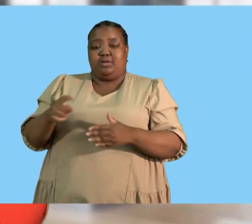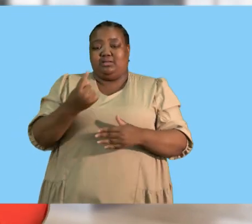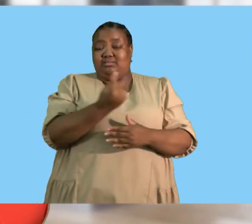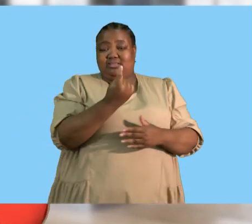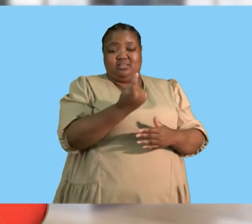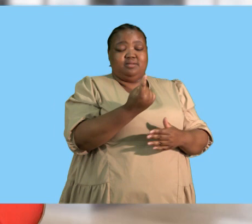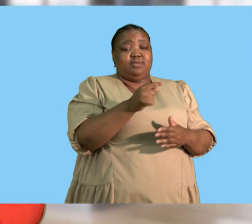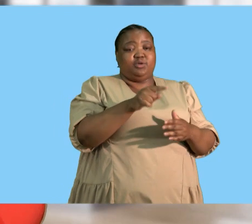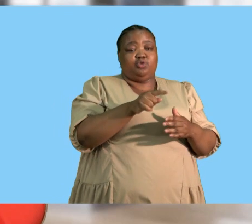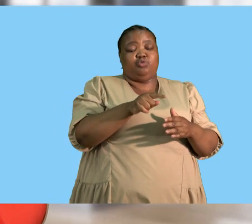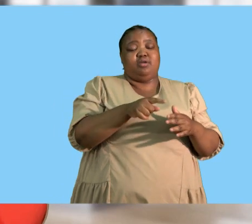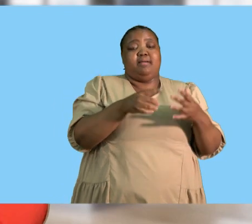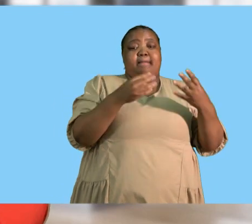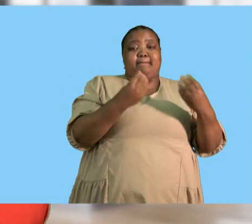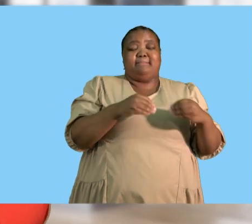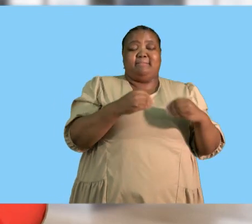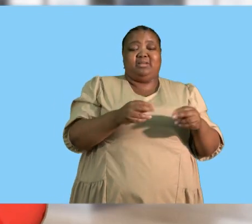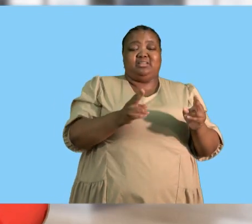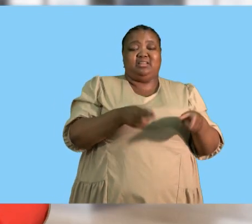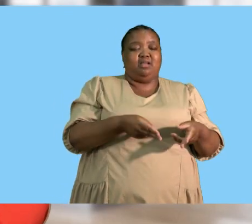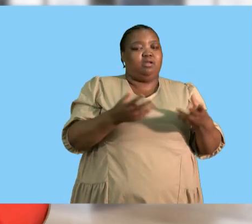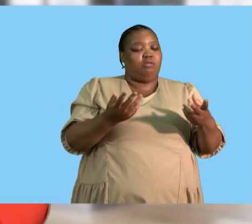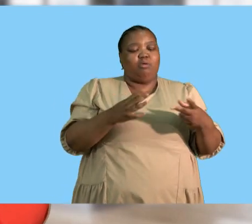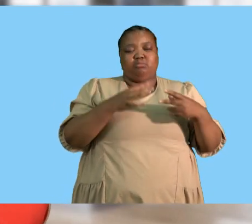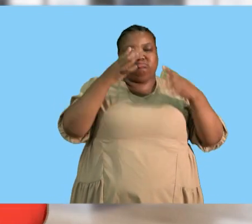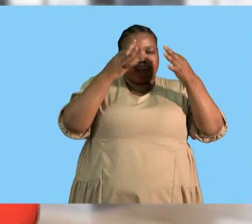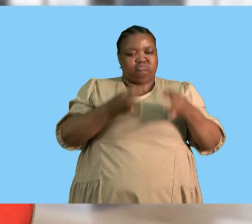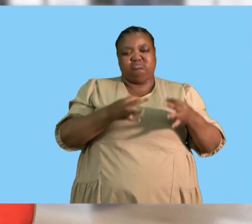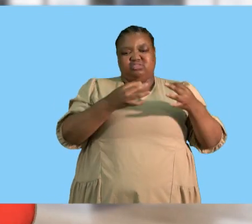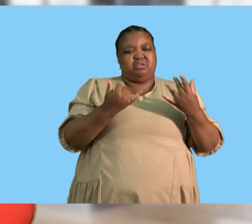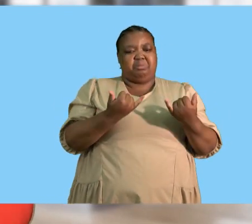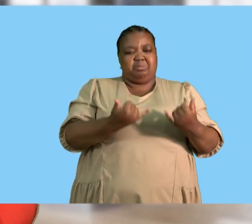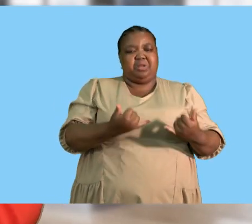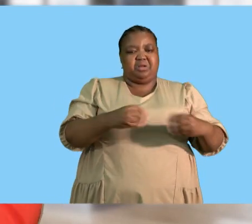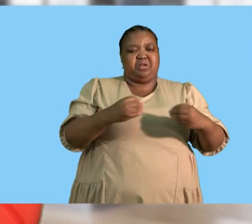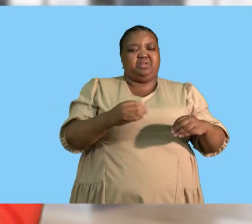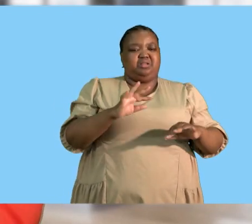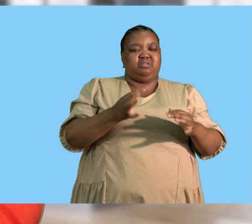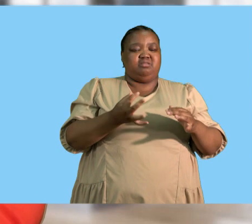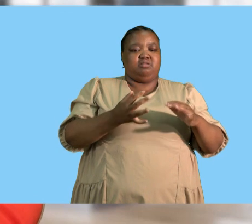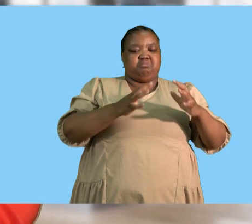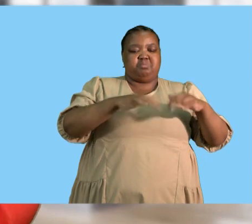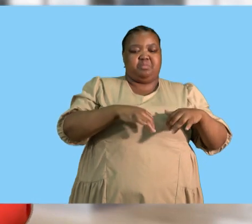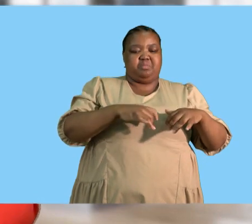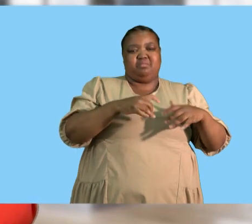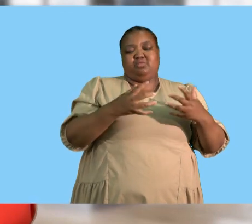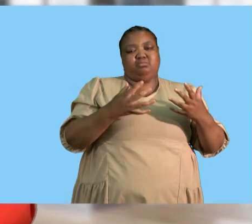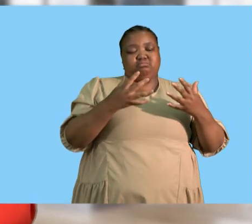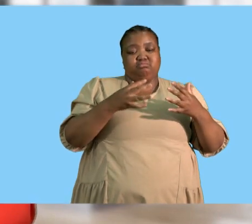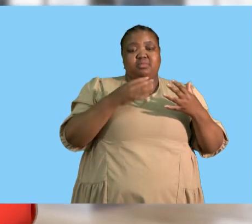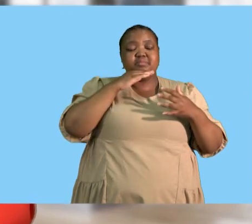the owner dies or the owner decides not to operate anymore, it automatically means that that business must